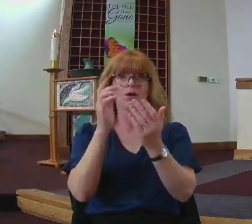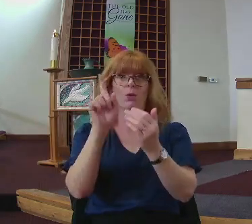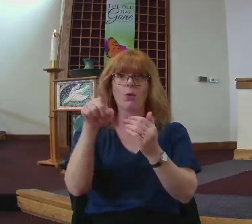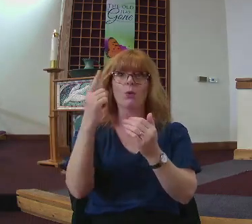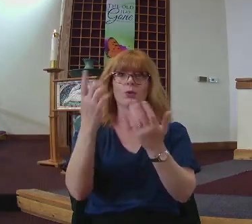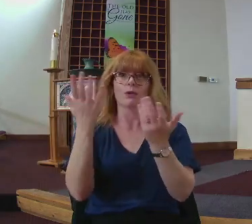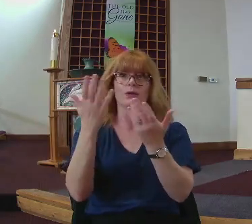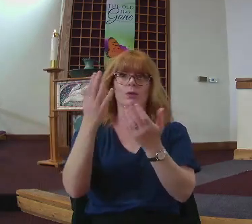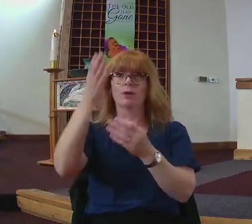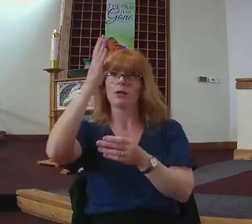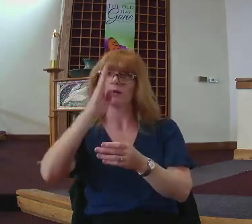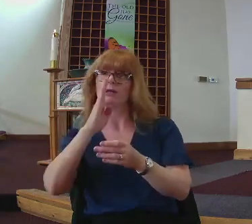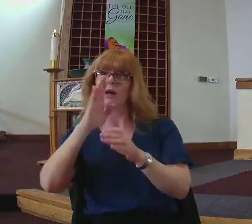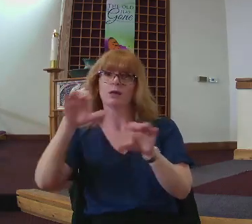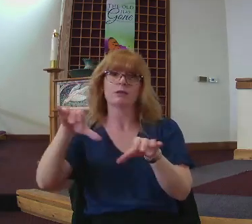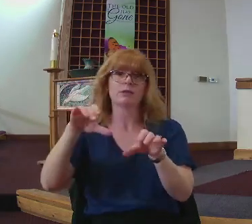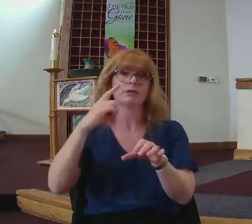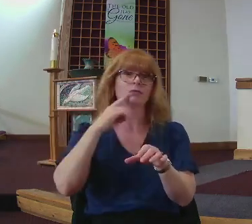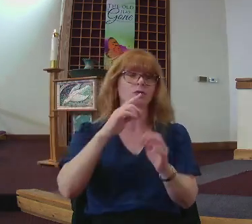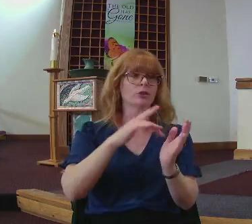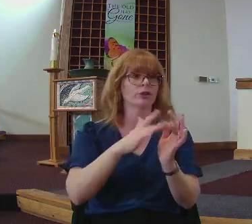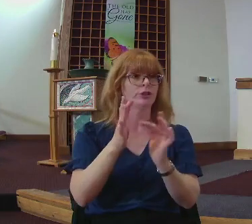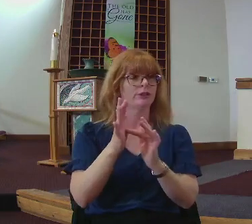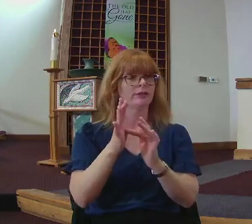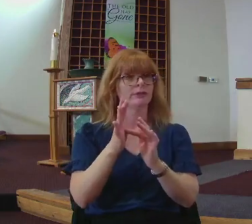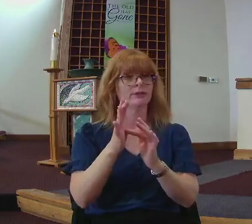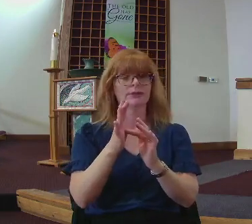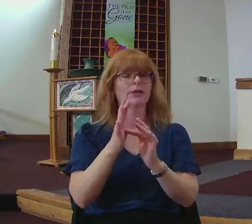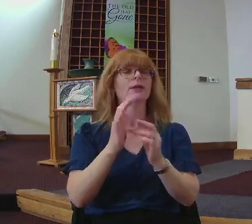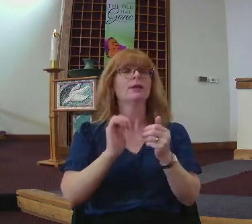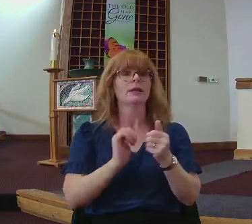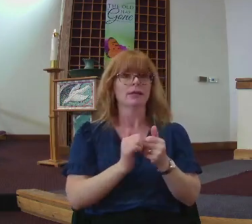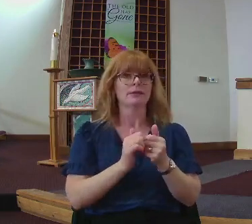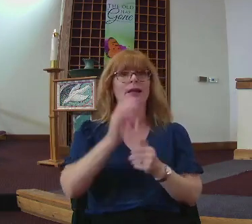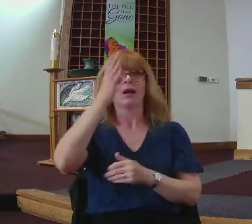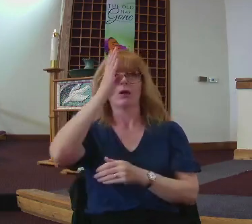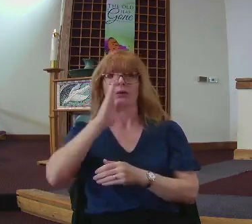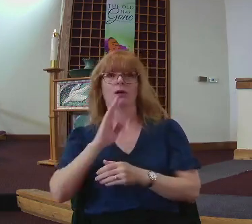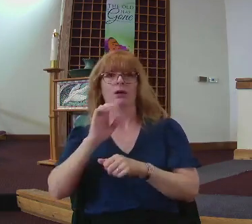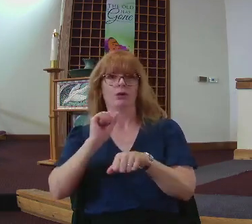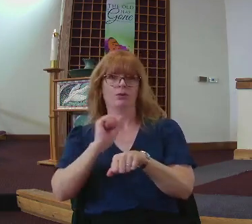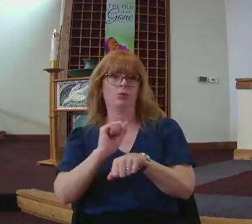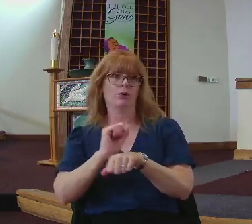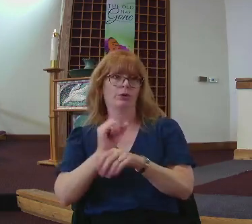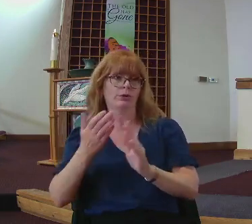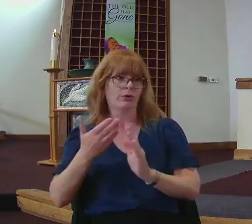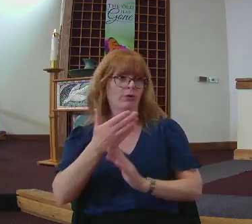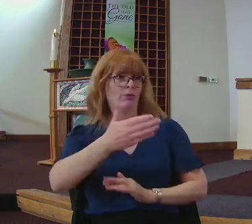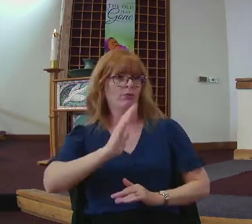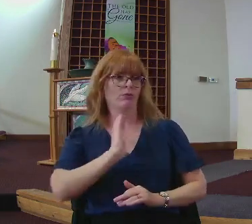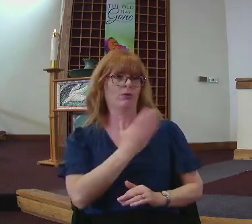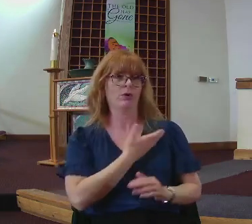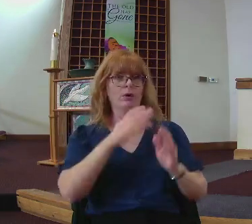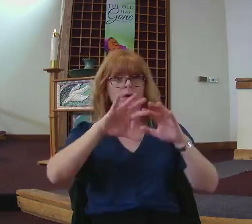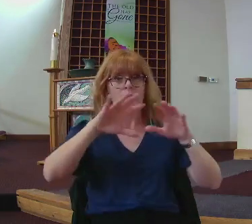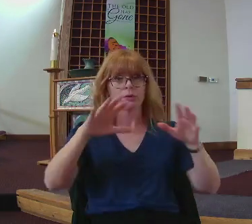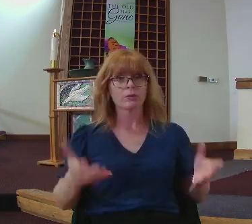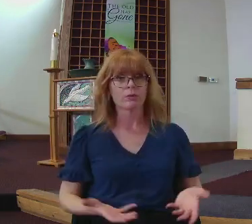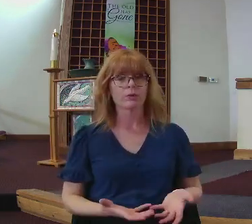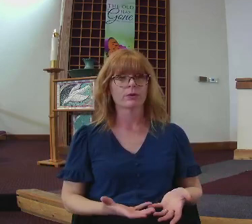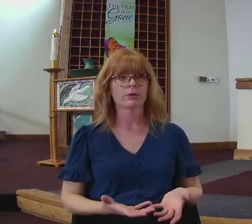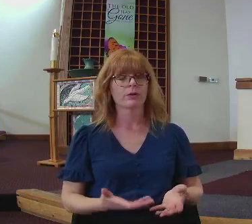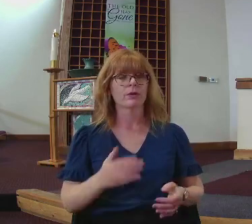Jesus once upon a time. It is about the way God works in this world. The Christian